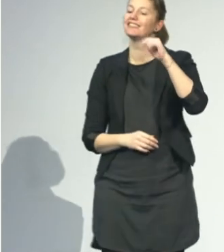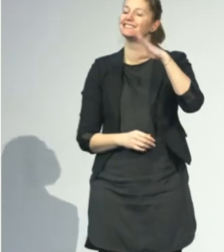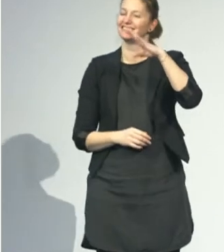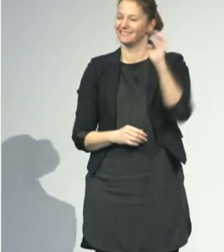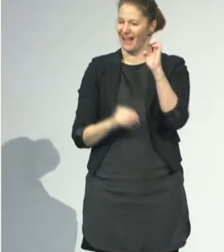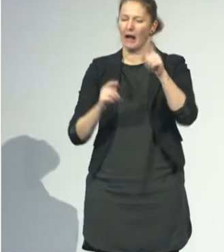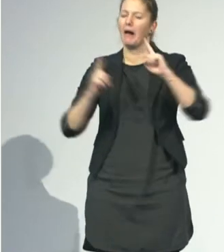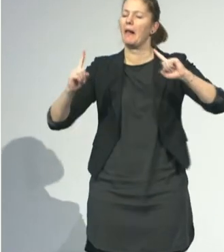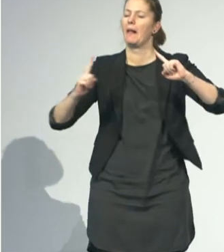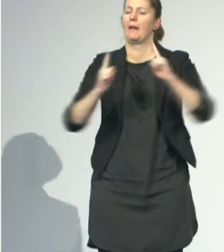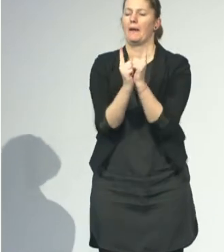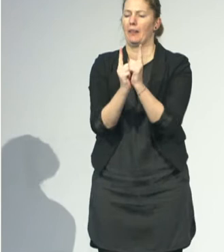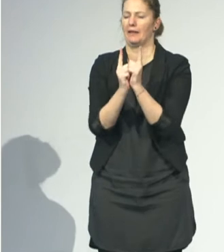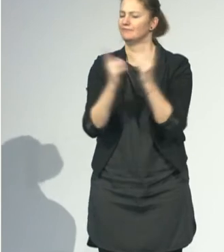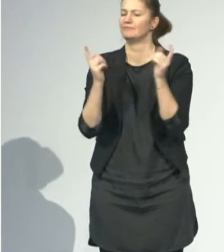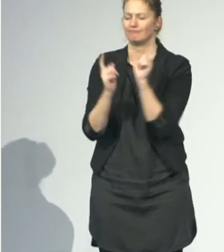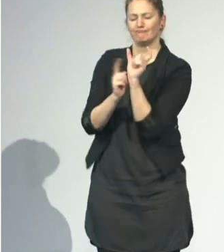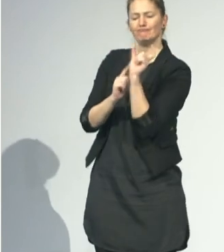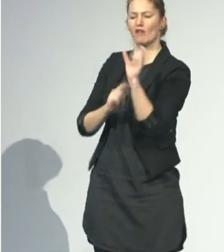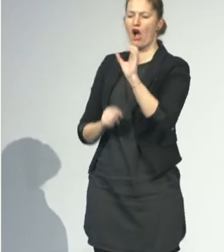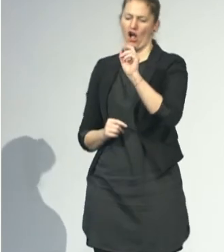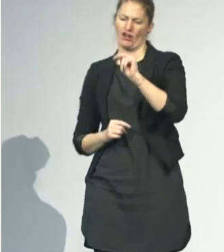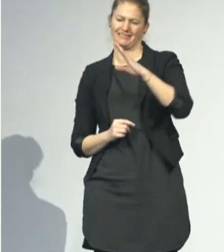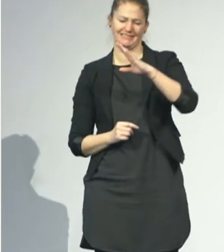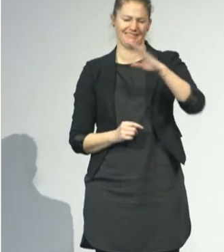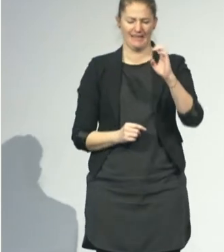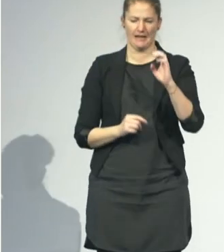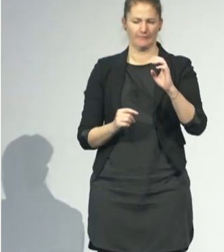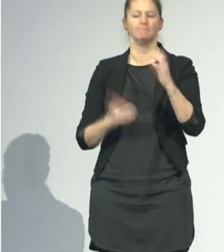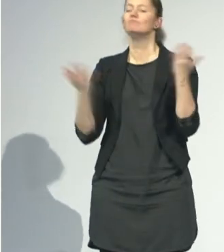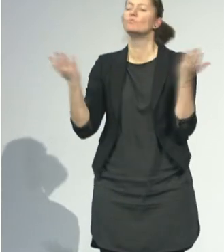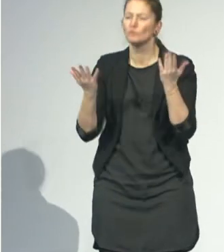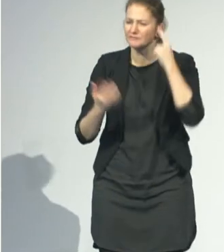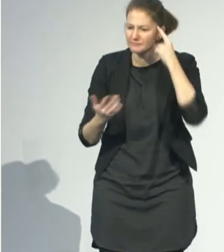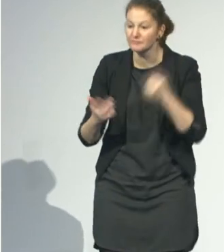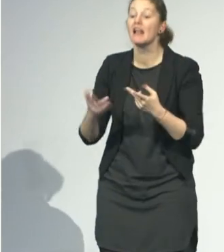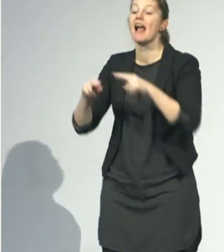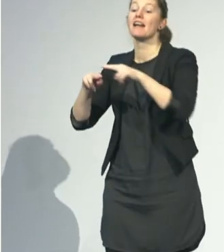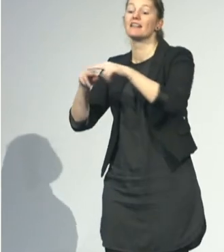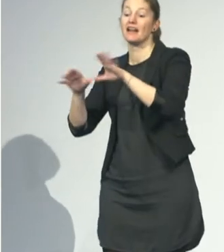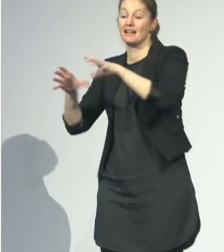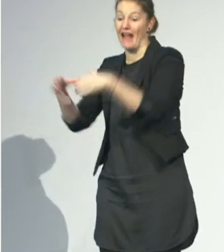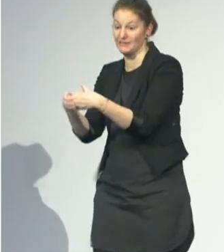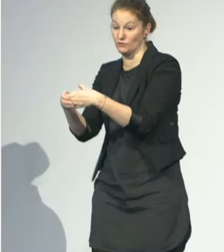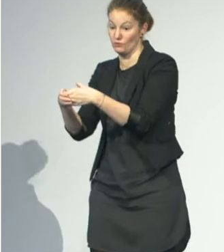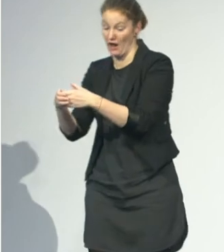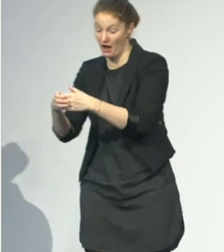acronym that means a national organization of people with